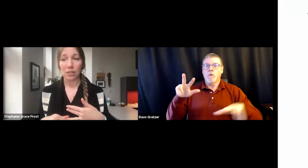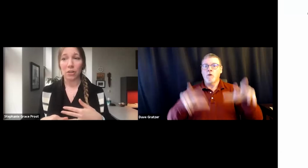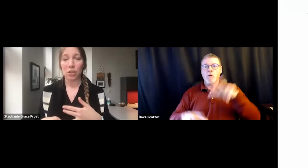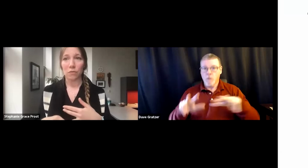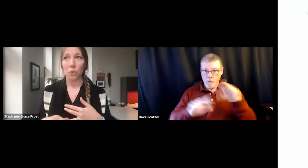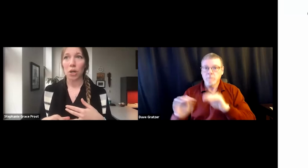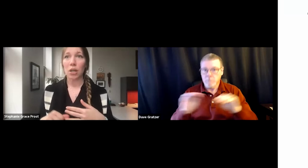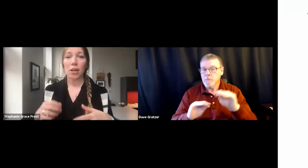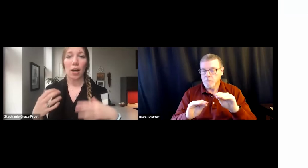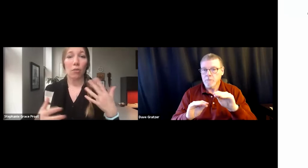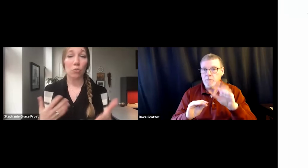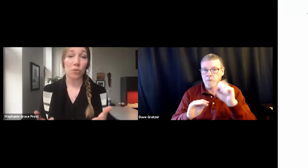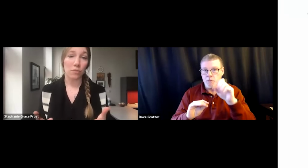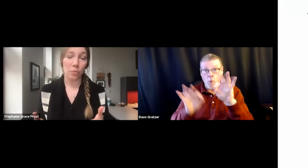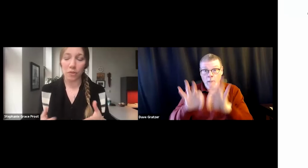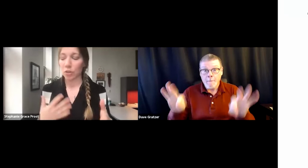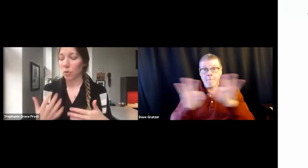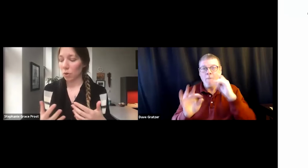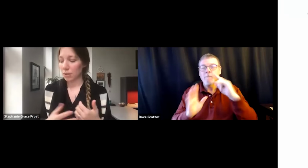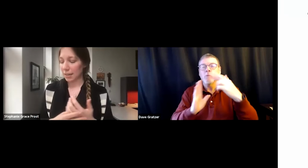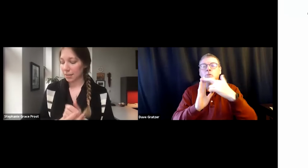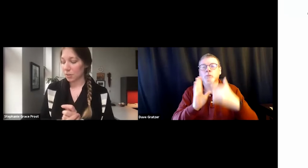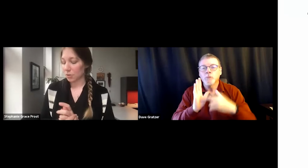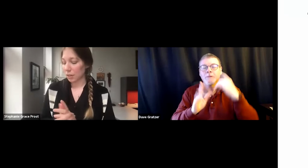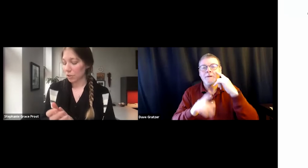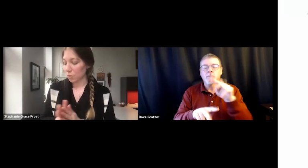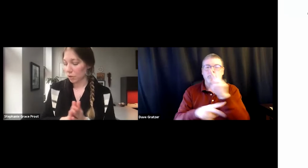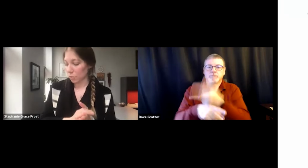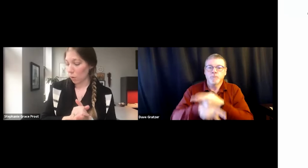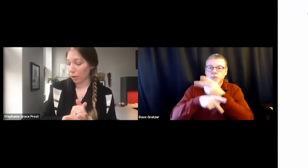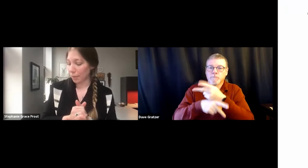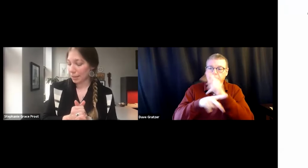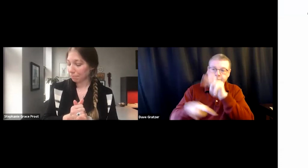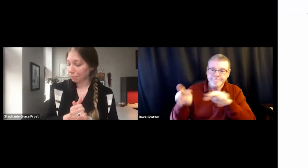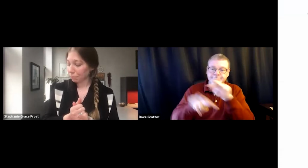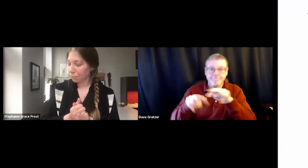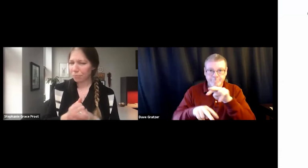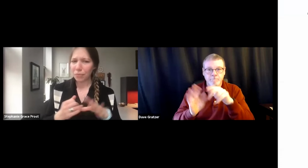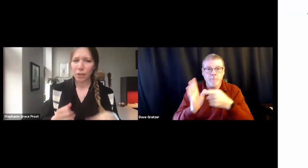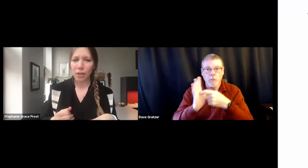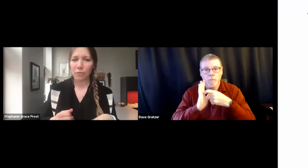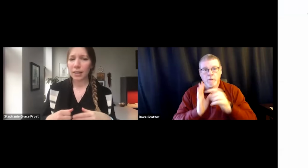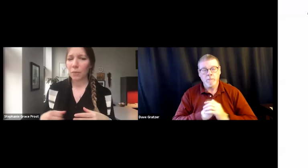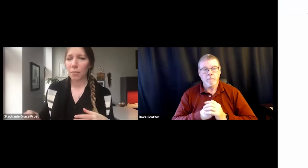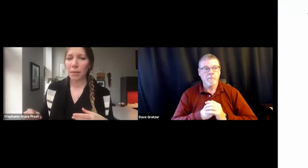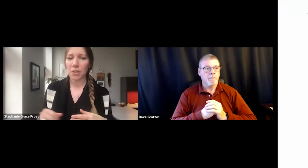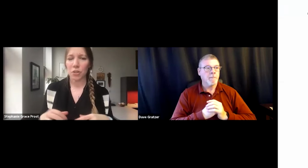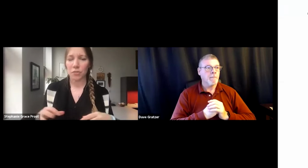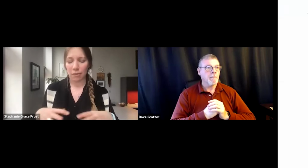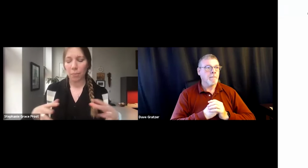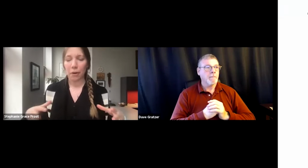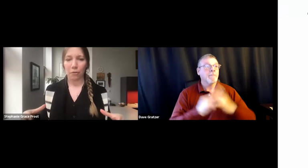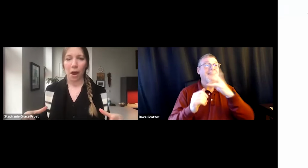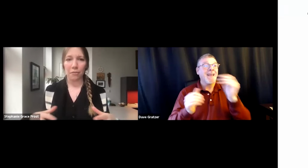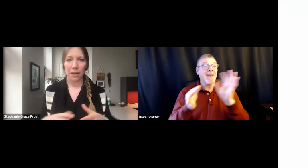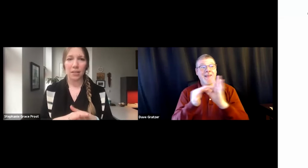important consideration for rules of supervision or tasks associated with supervision requirements. Finally, I want to make mention of